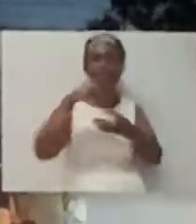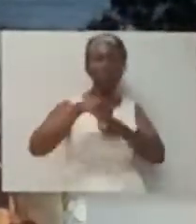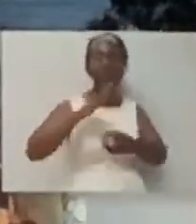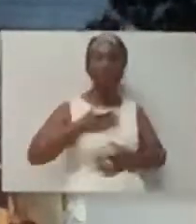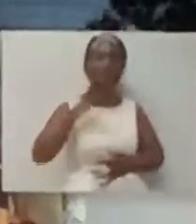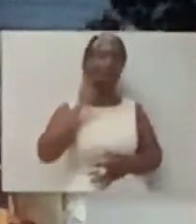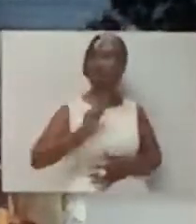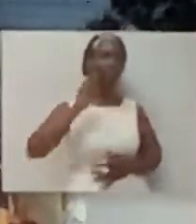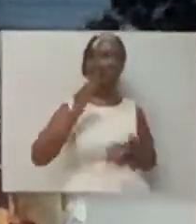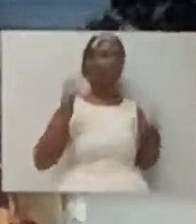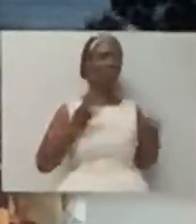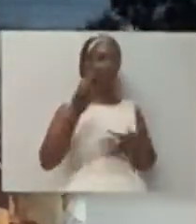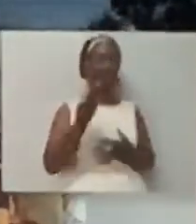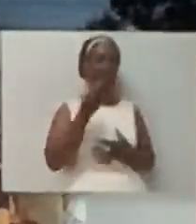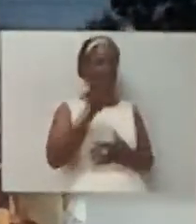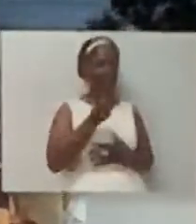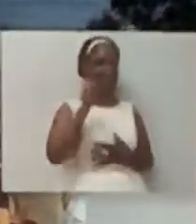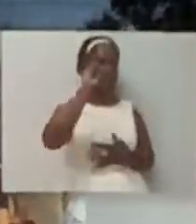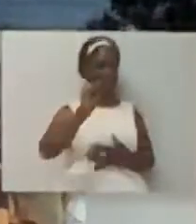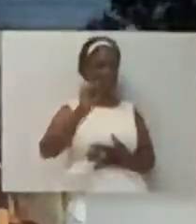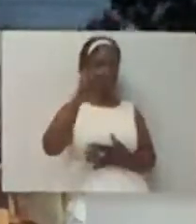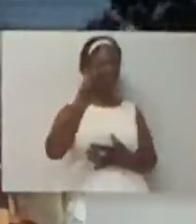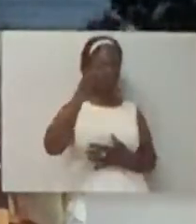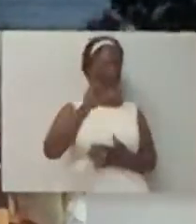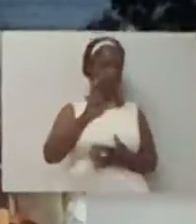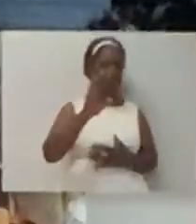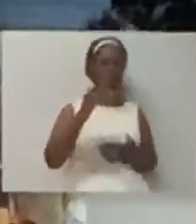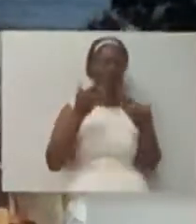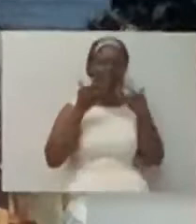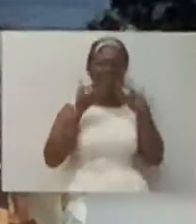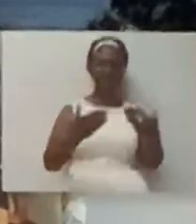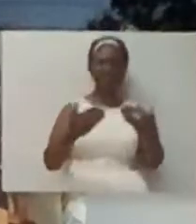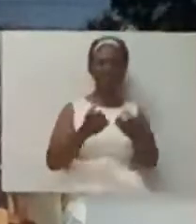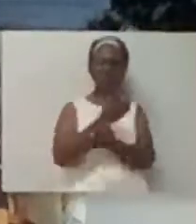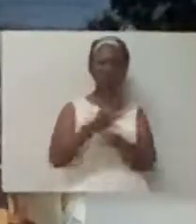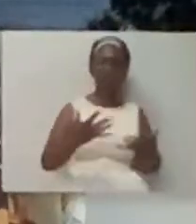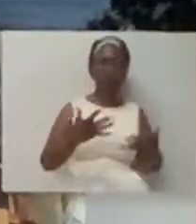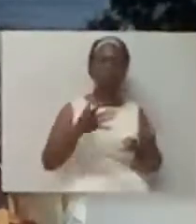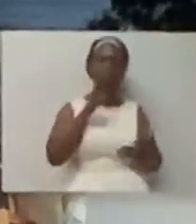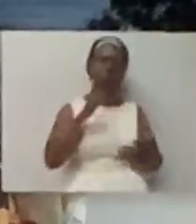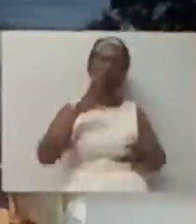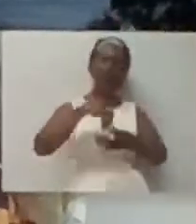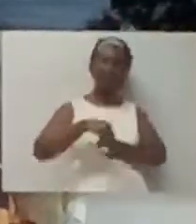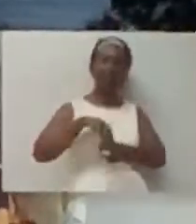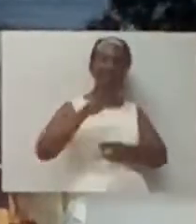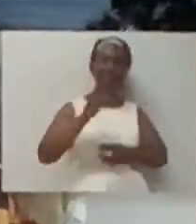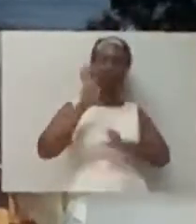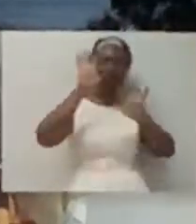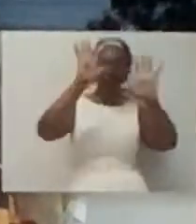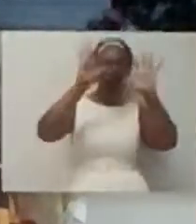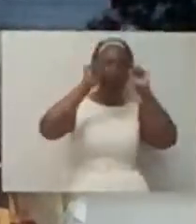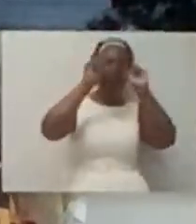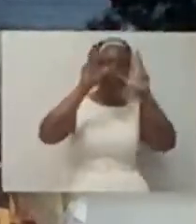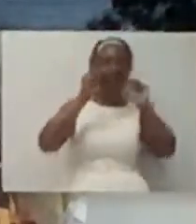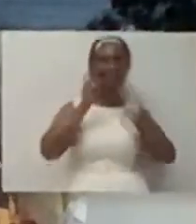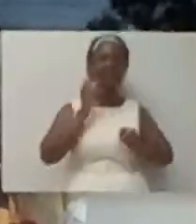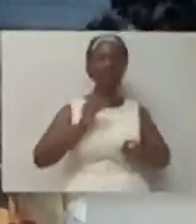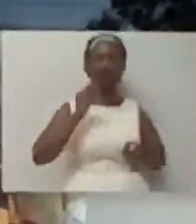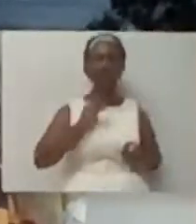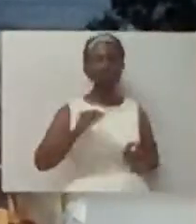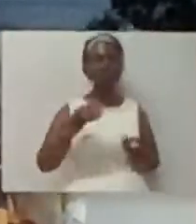experience. So thank you to all of those that have made my South Glens Falls experience something to remember and be confident